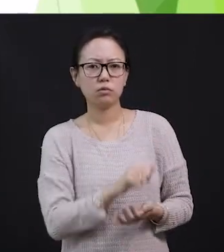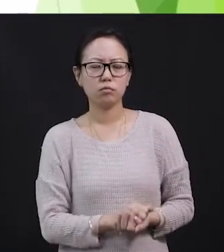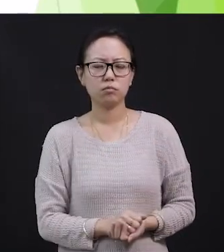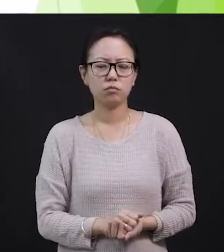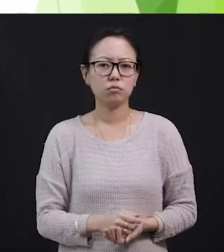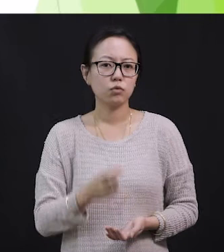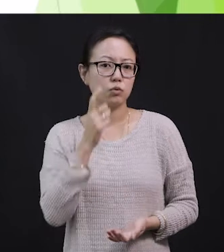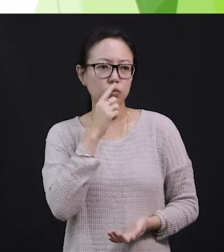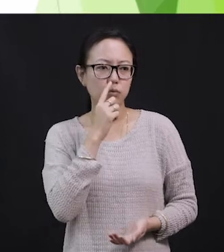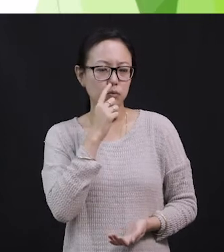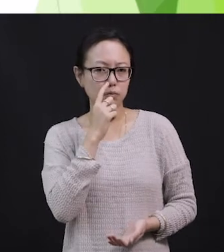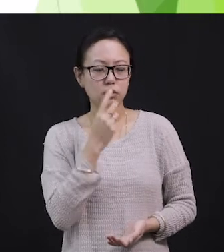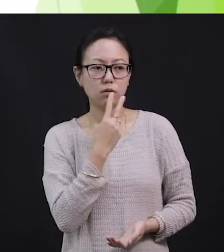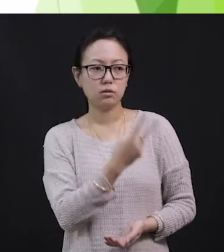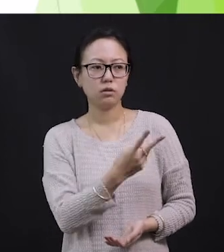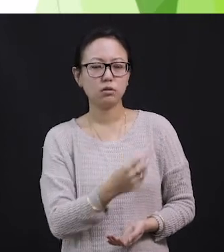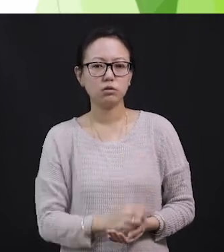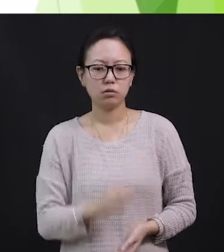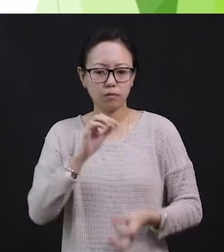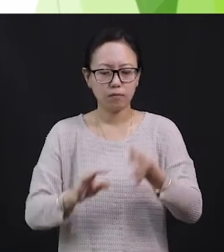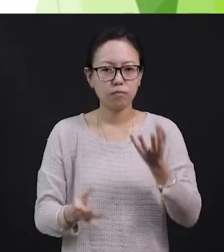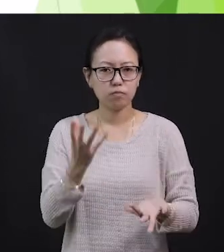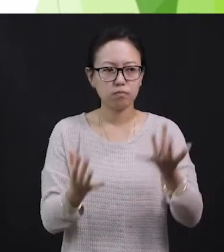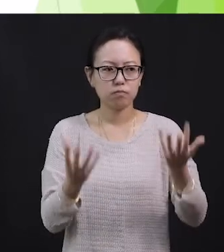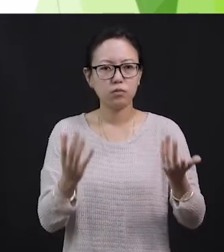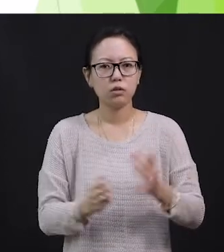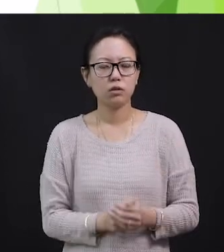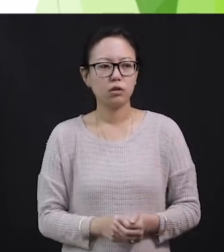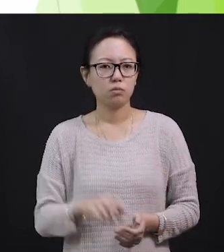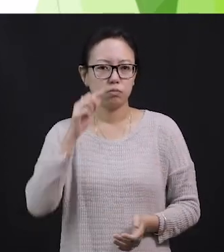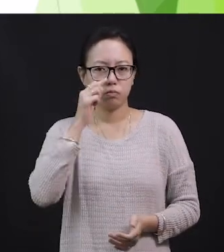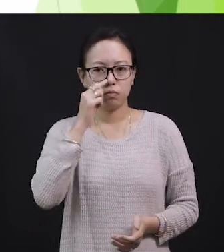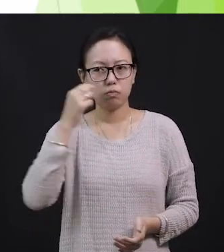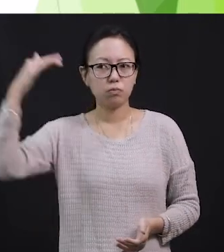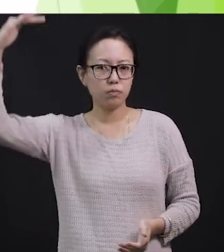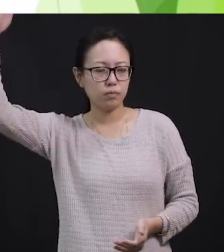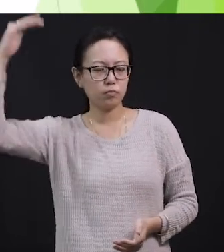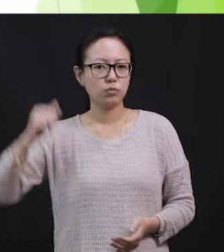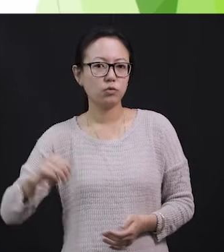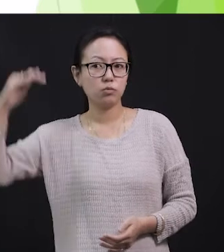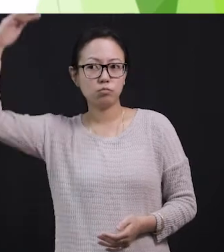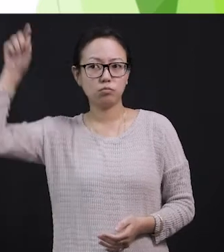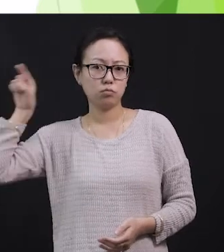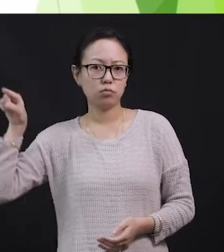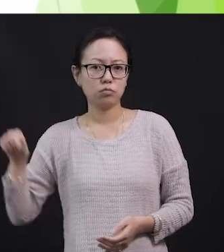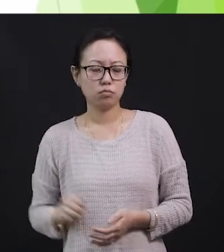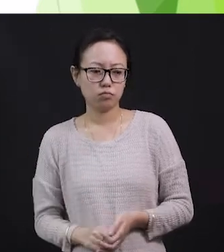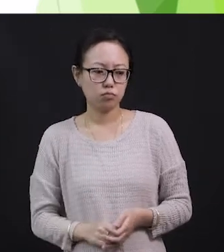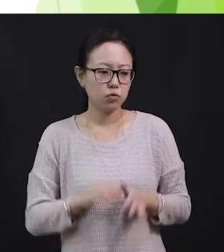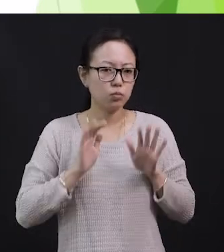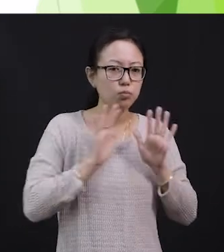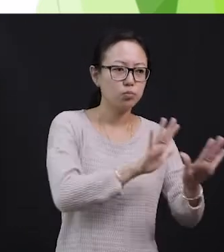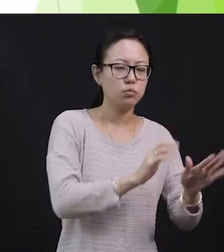fire burning there, and there's another woman a little older than that one in trying to push that woman into fire. So this